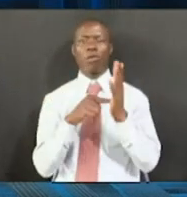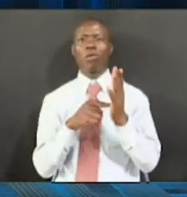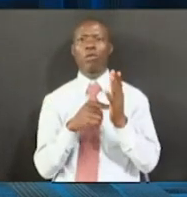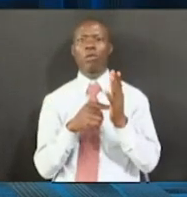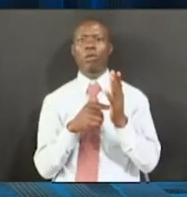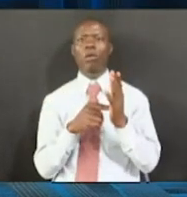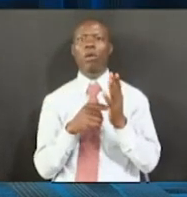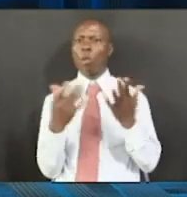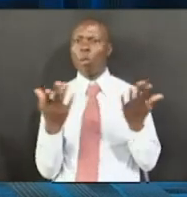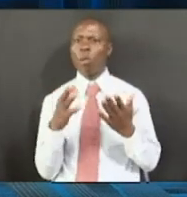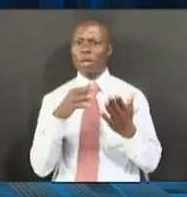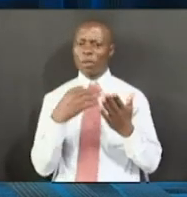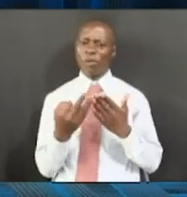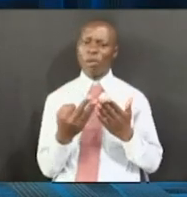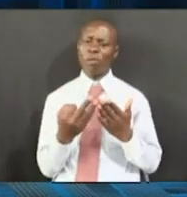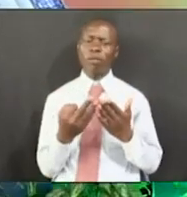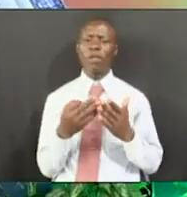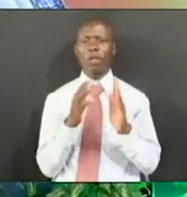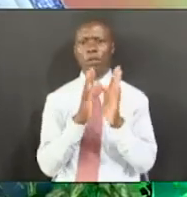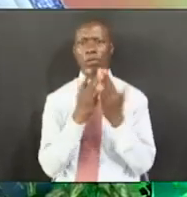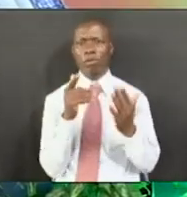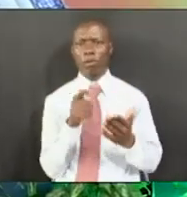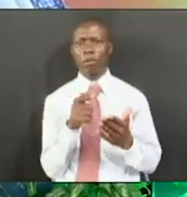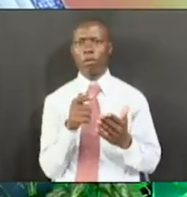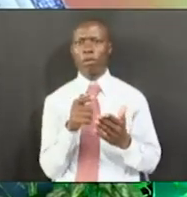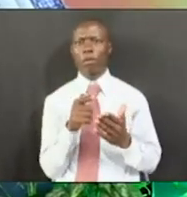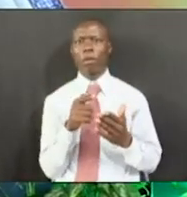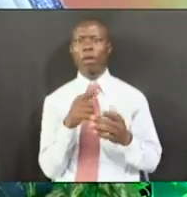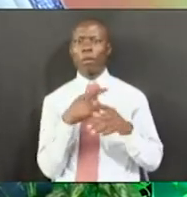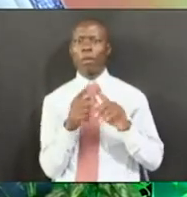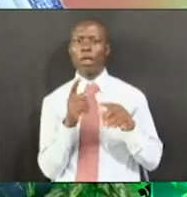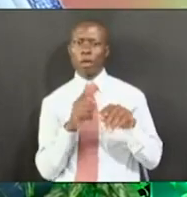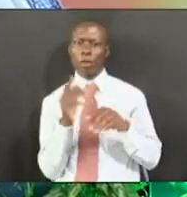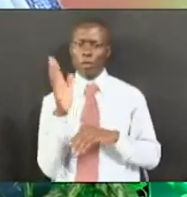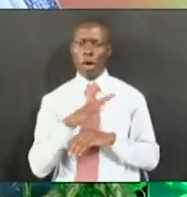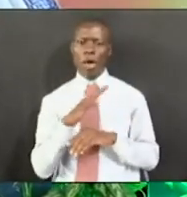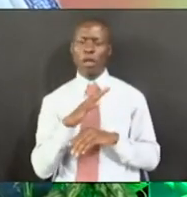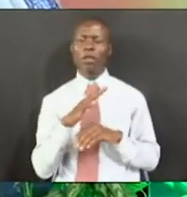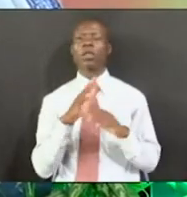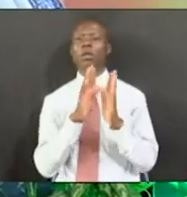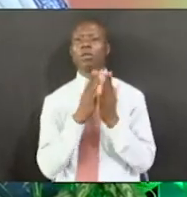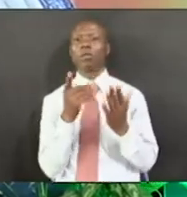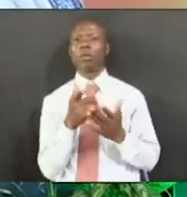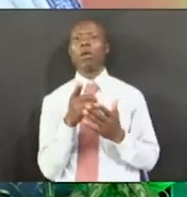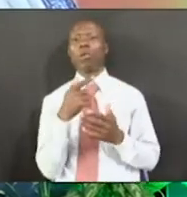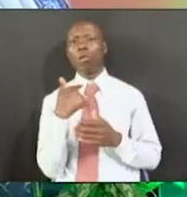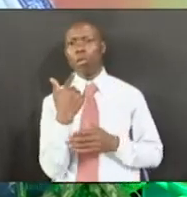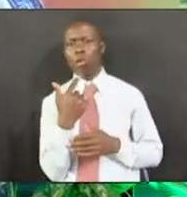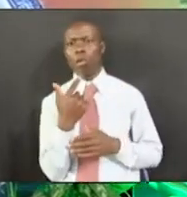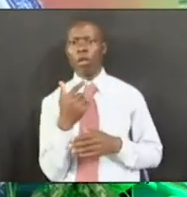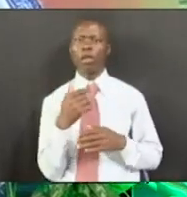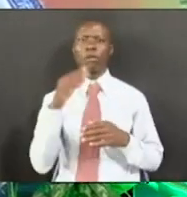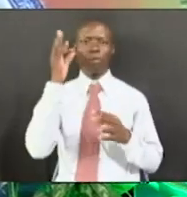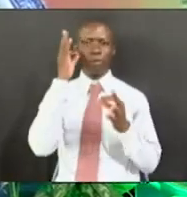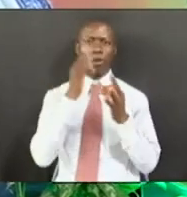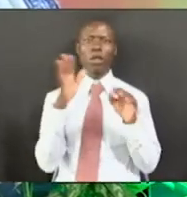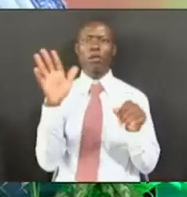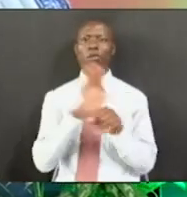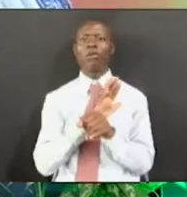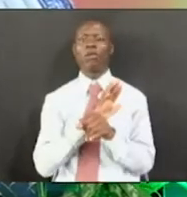is God in this book? But when you study this book, you see a God who is faithful even when we are